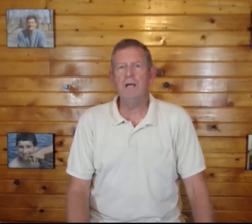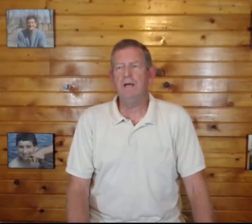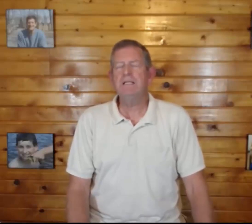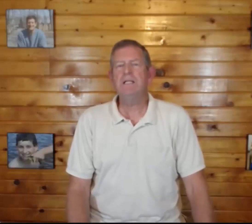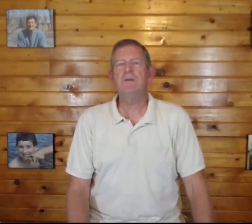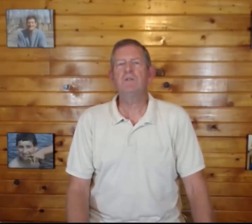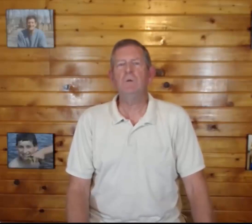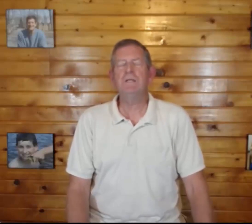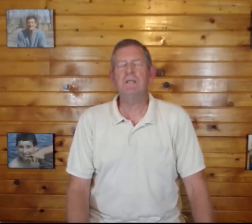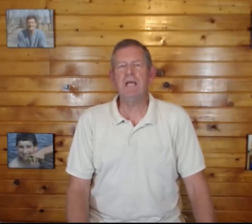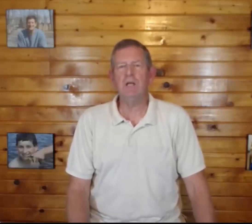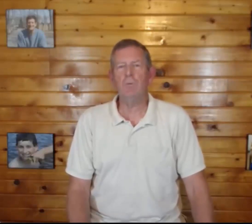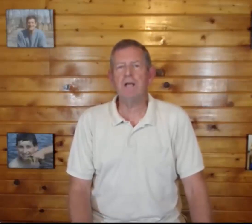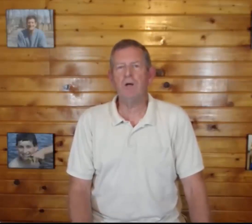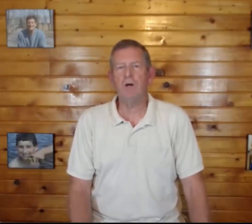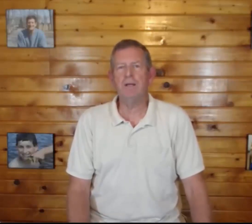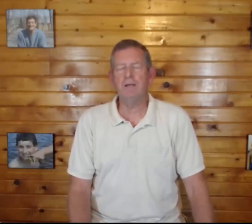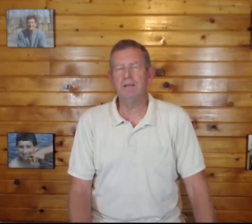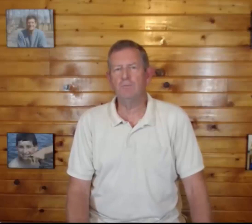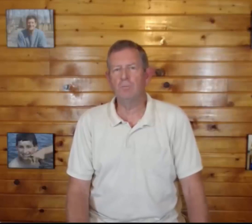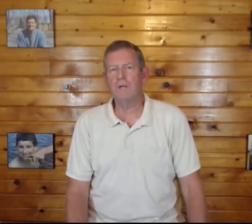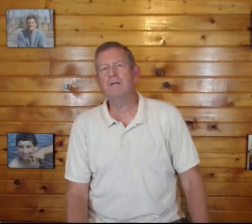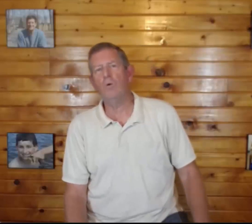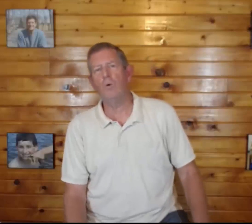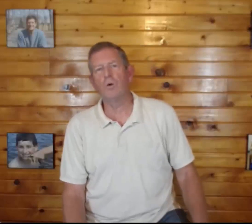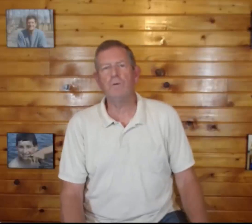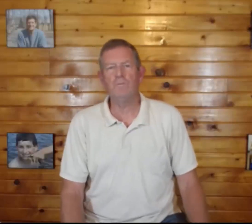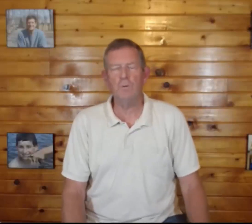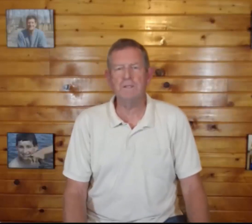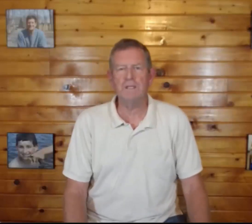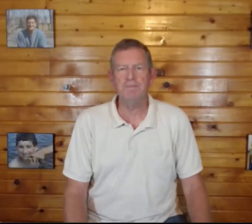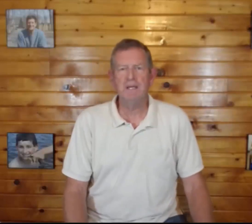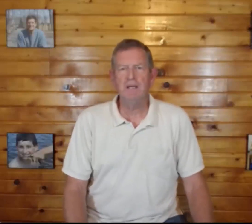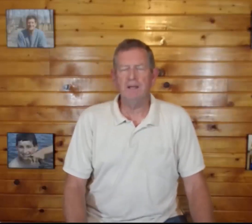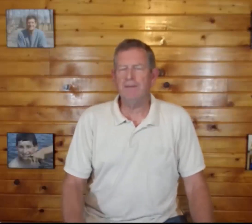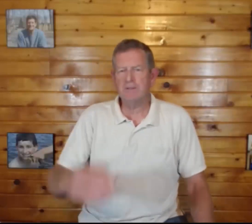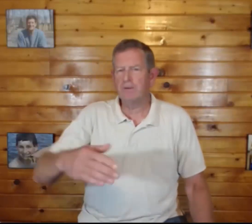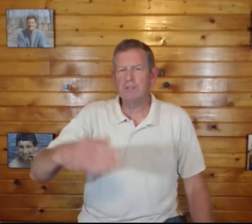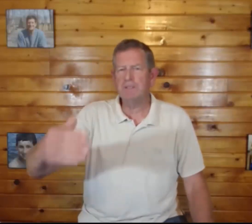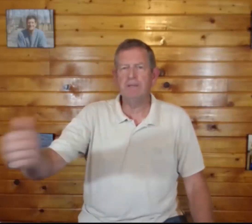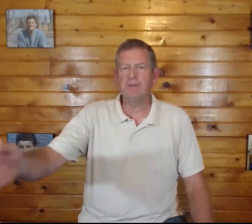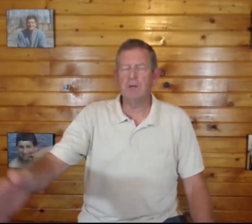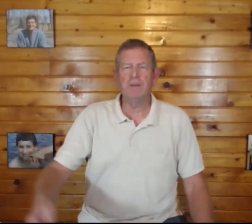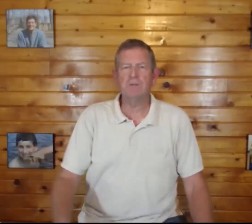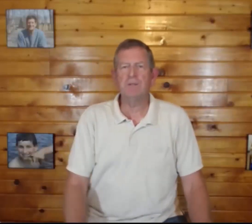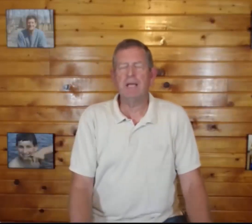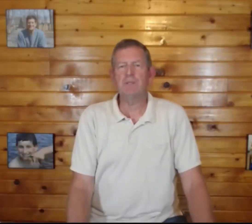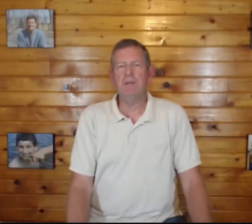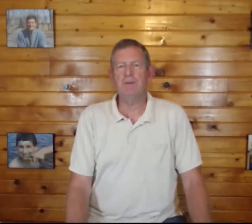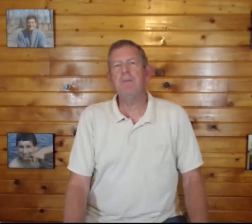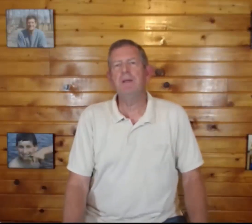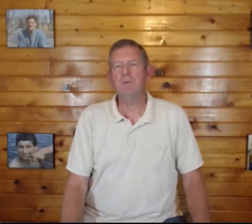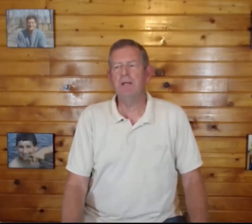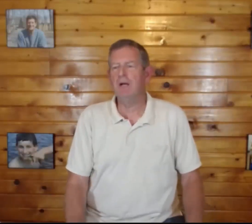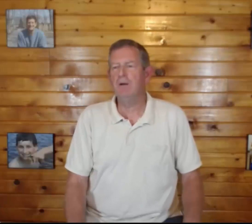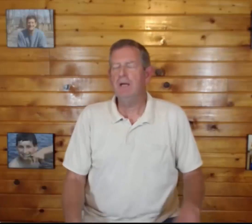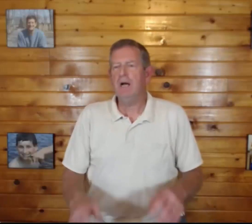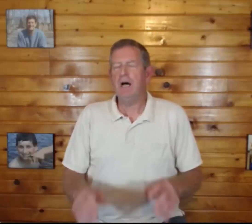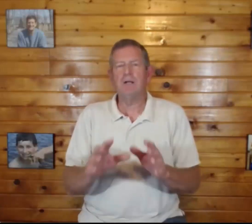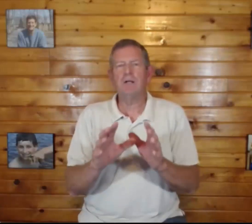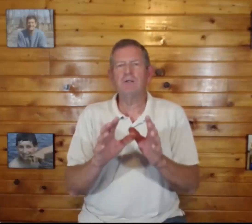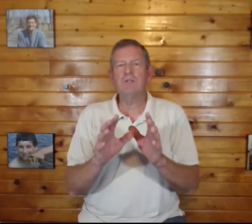word until the student has attained what I call relative oral fluency. And that's a very specific term, but there's no time to explain what that means right